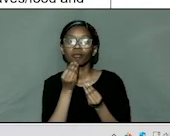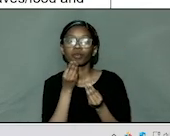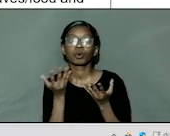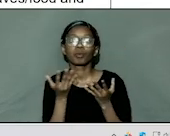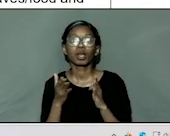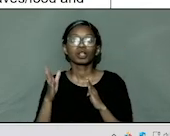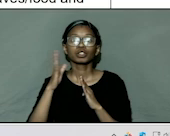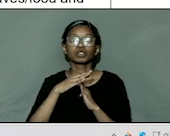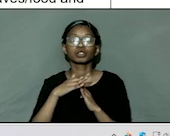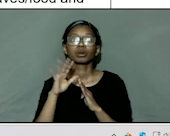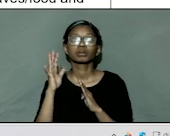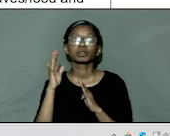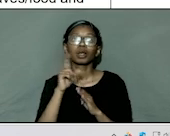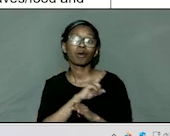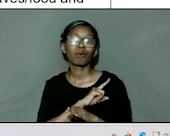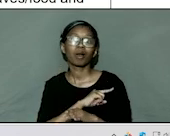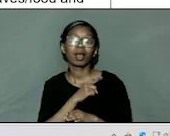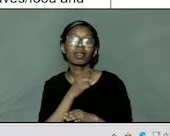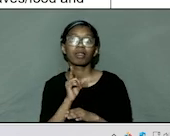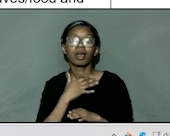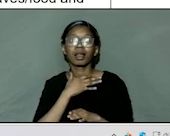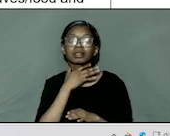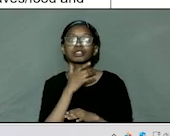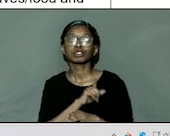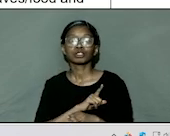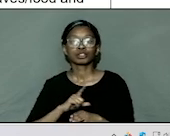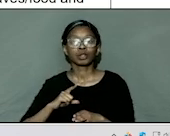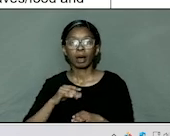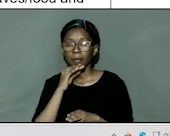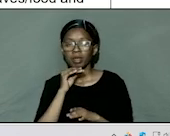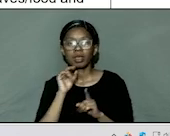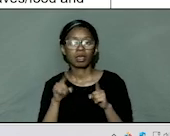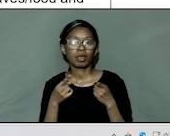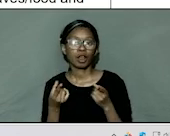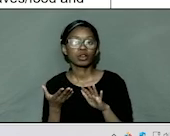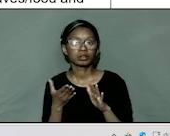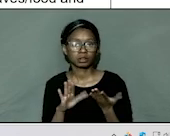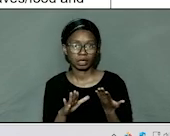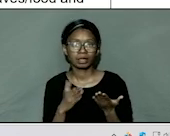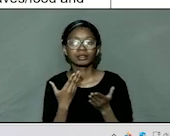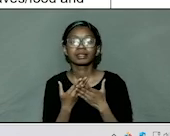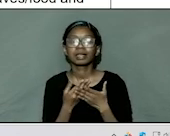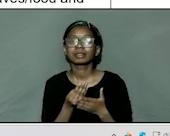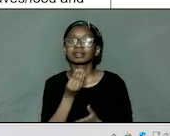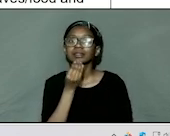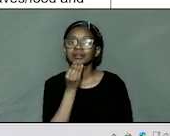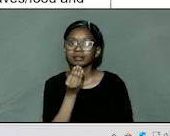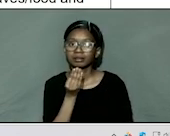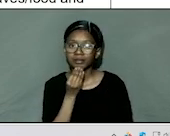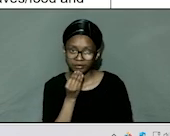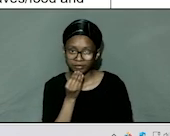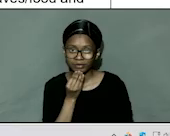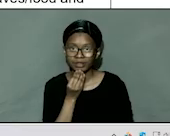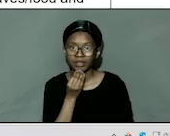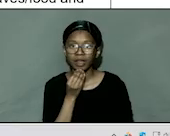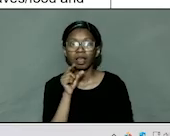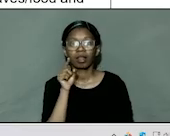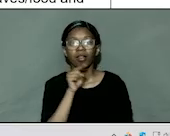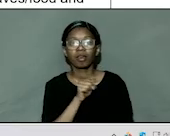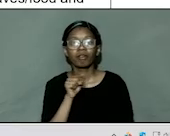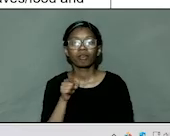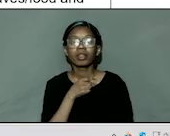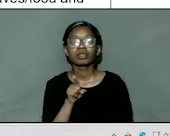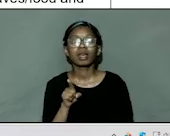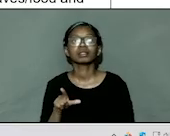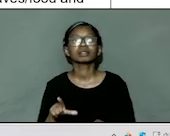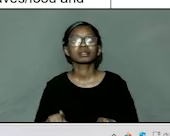their necks were long, so they could not die. They could eat. So therefore, they